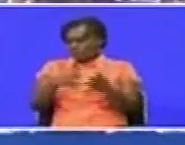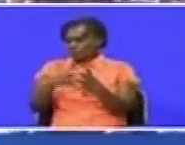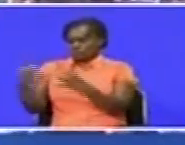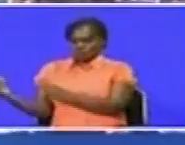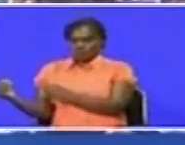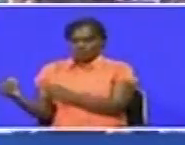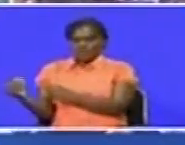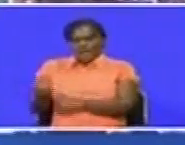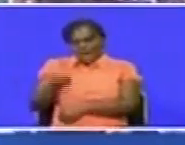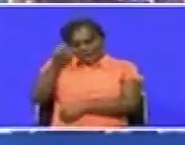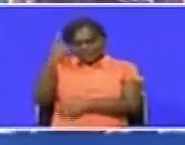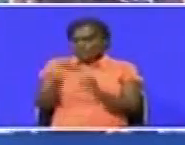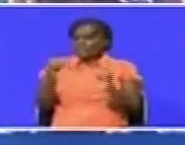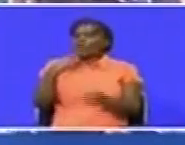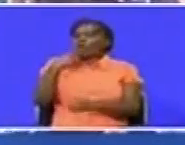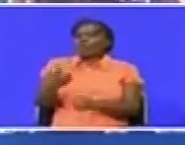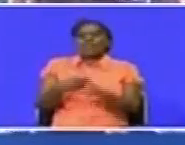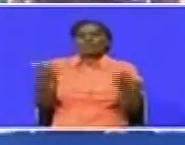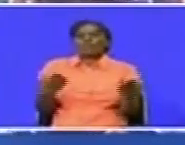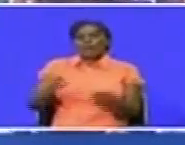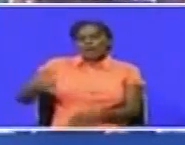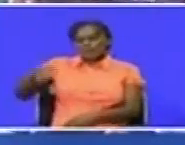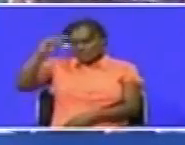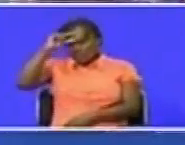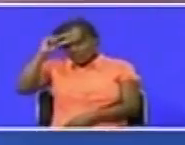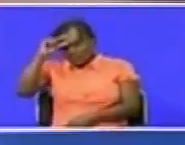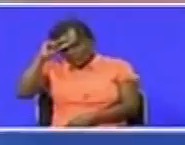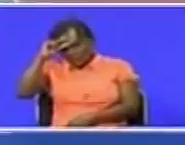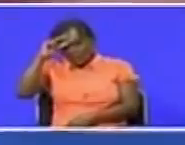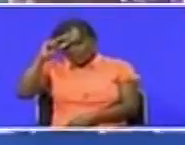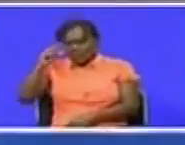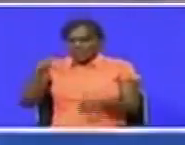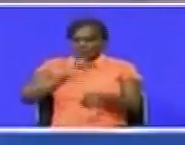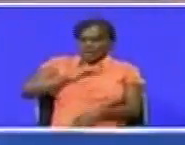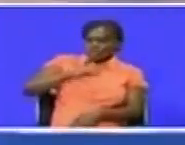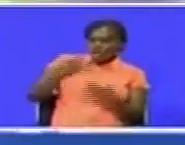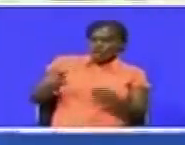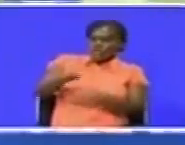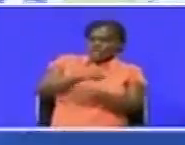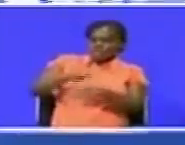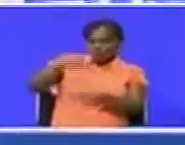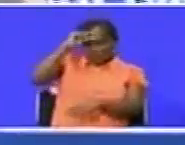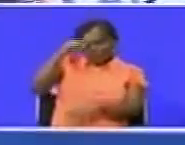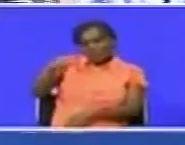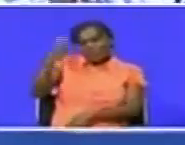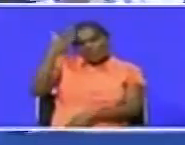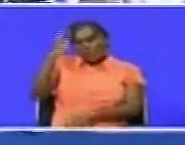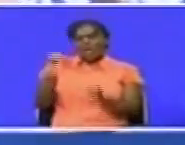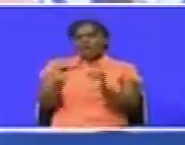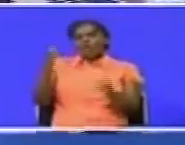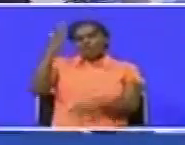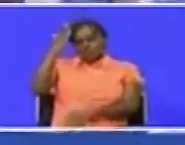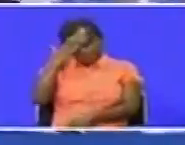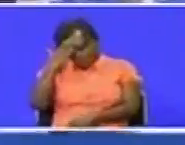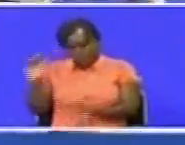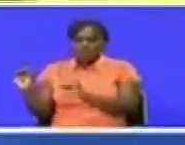don't understand where the directive came from, the Nairobi County government and its council, the national government, or even their landlords. They know they